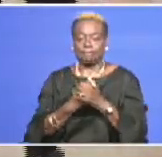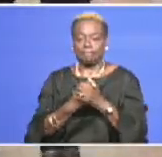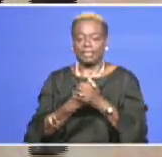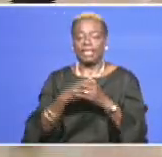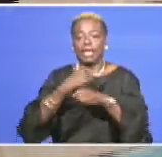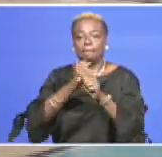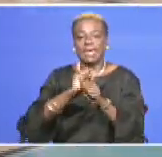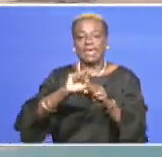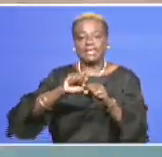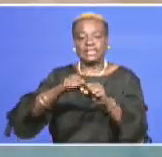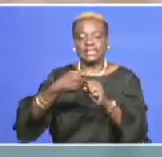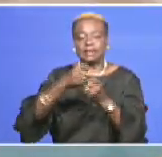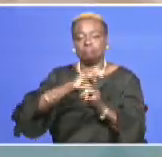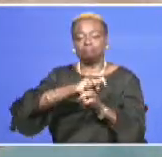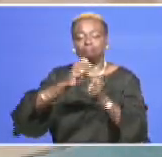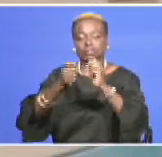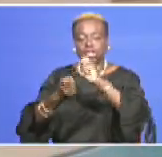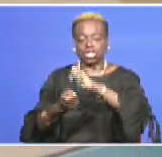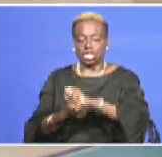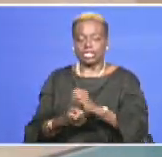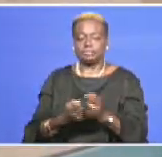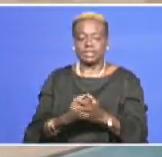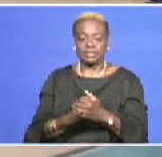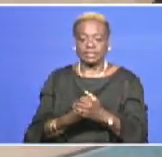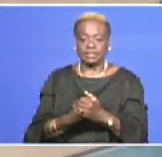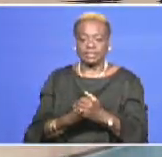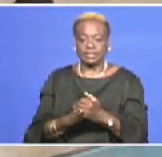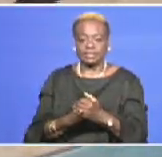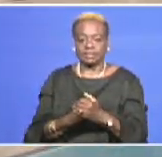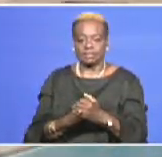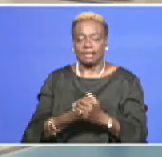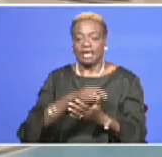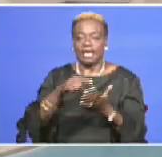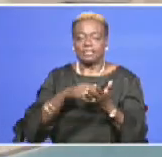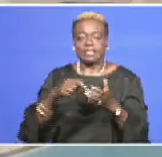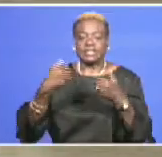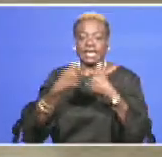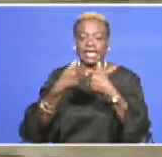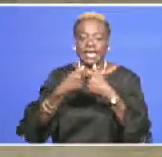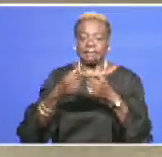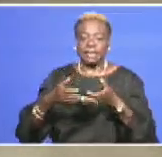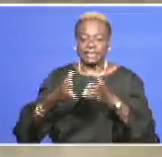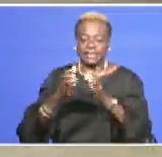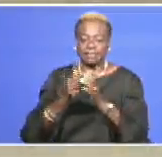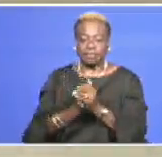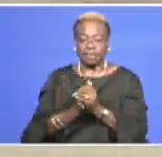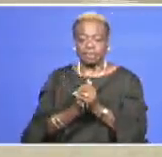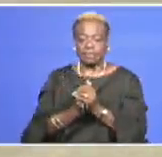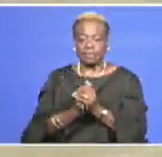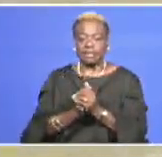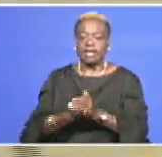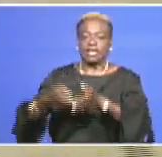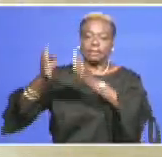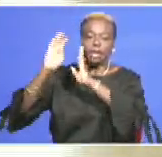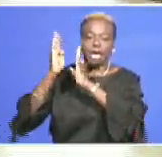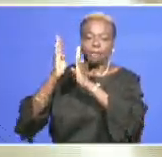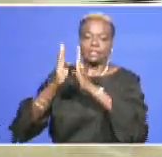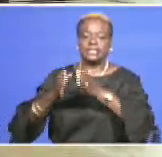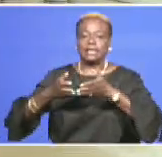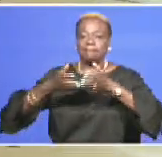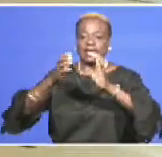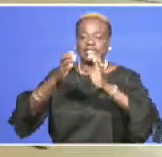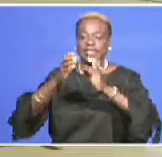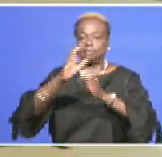adjustments. And we got lucky down the stretch. And I think you need a, you know, in this game of basketball, you're going to need some luck. President of the Bahamas Basketball Federation, Mario